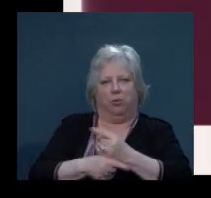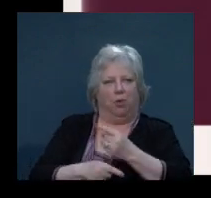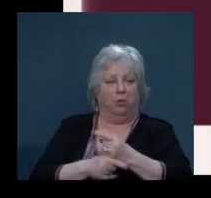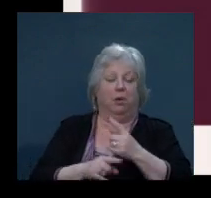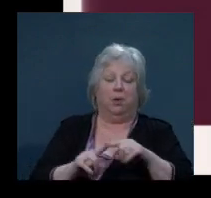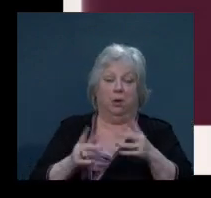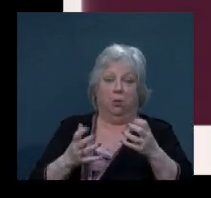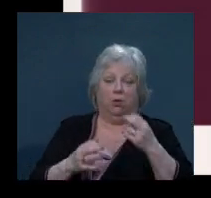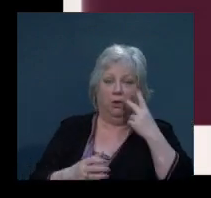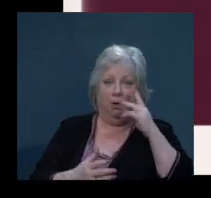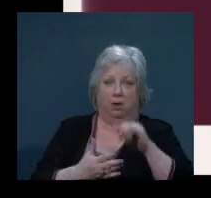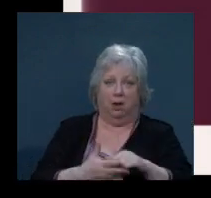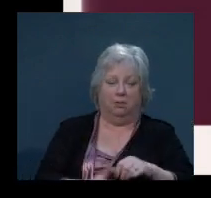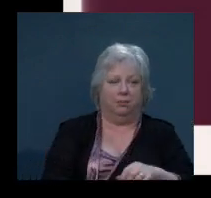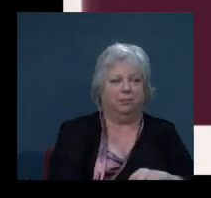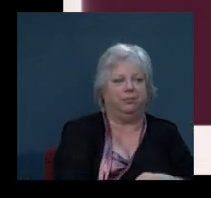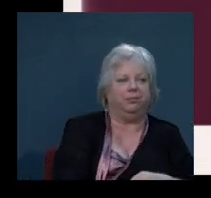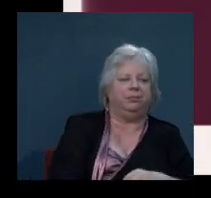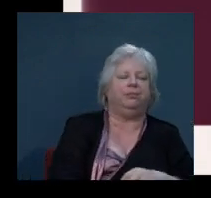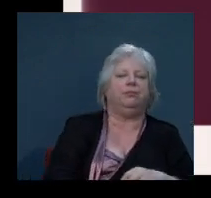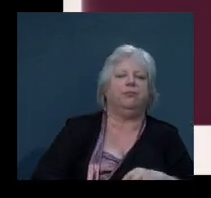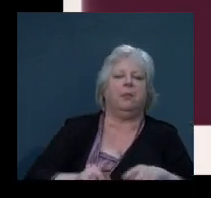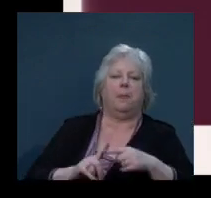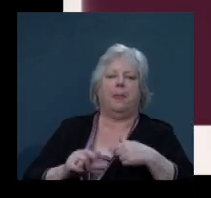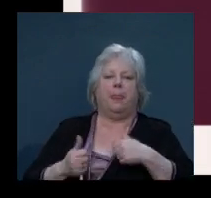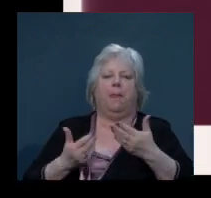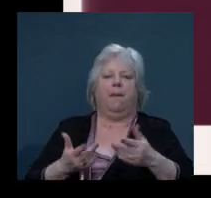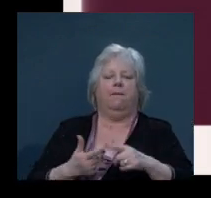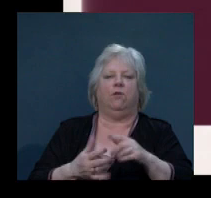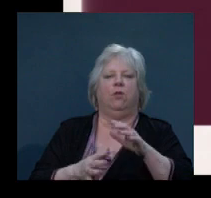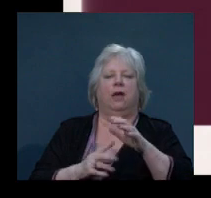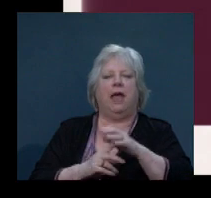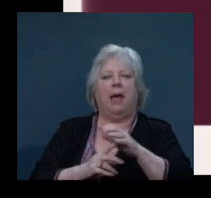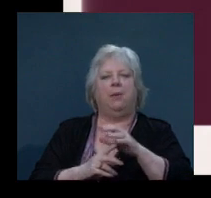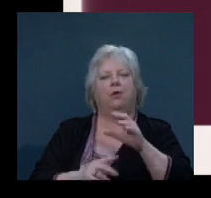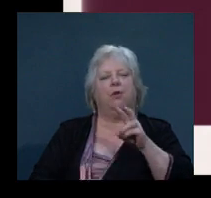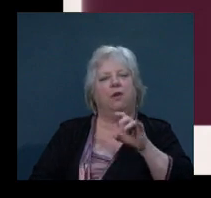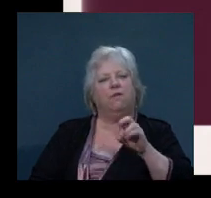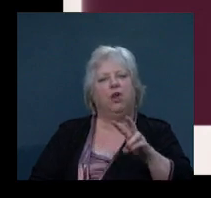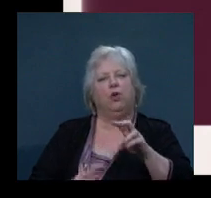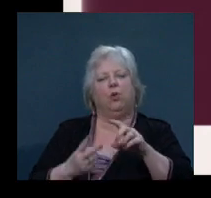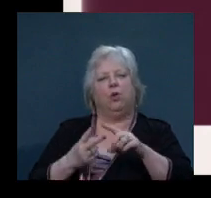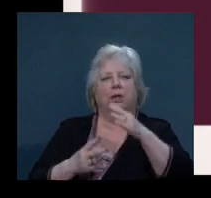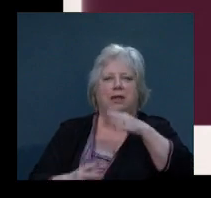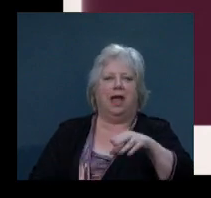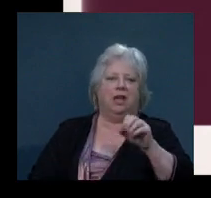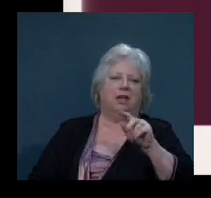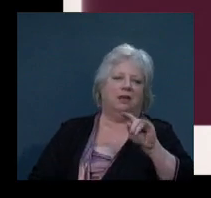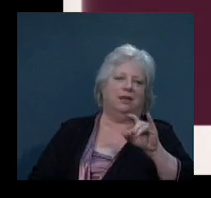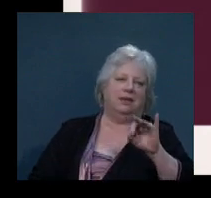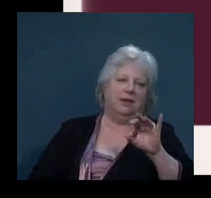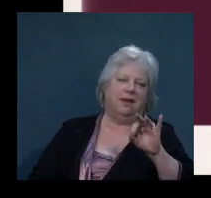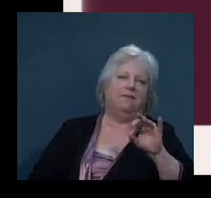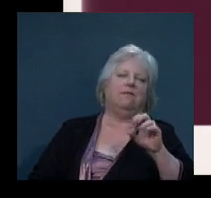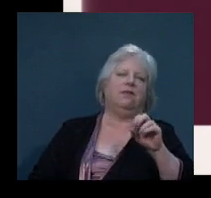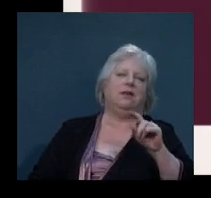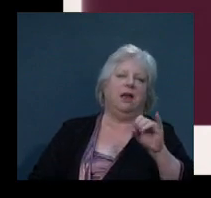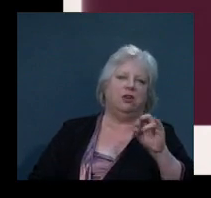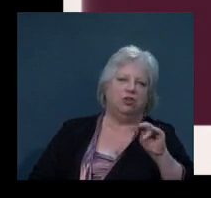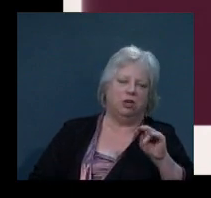that. Also, I have presented this to the Capitol View Stiff Station Neighborhood Association 2 separate